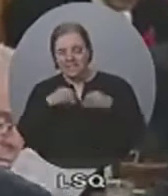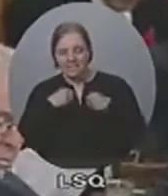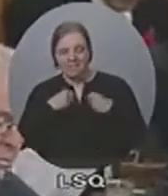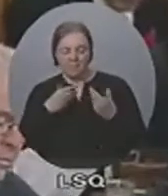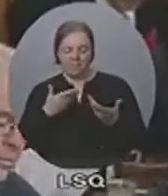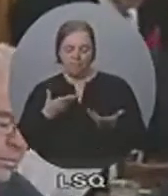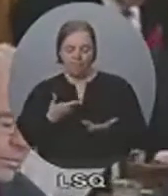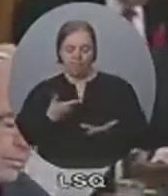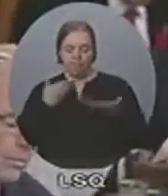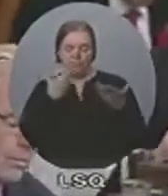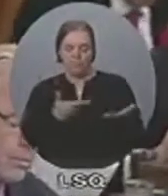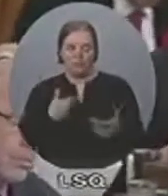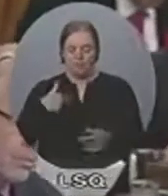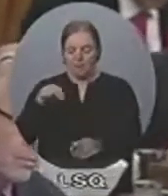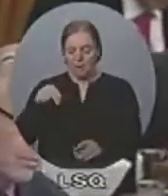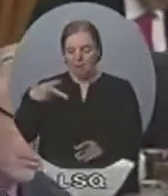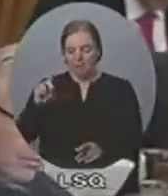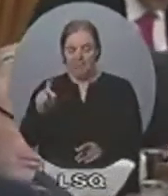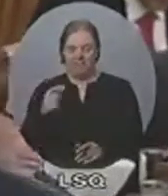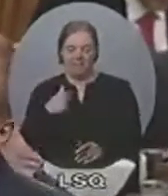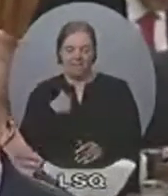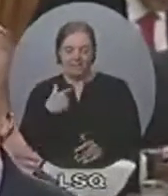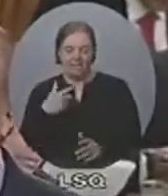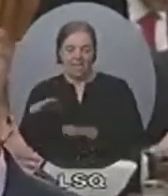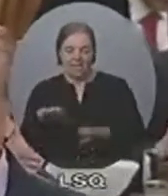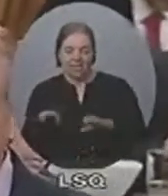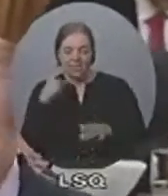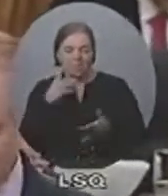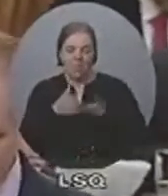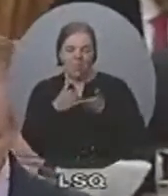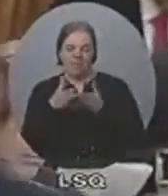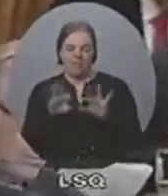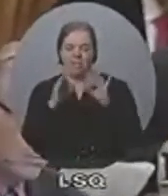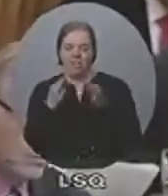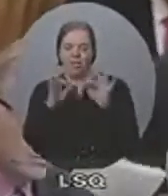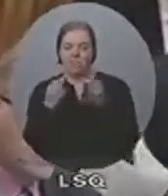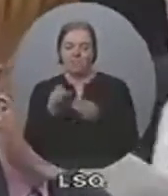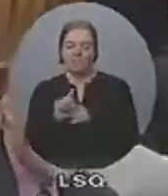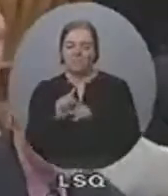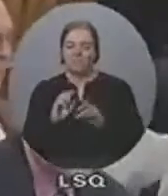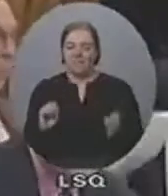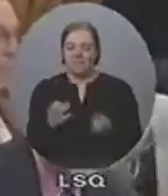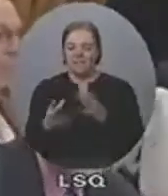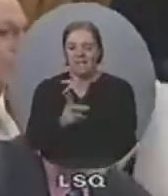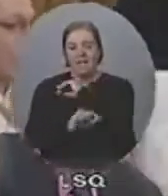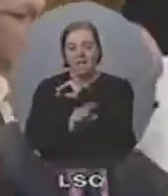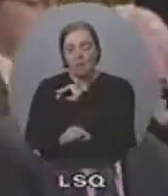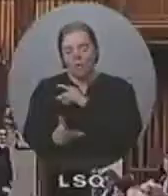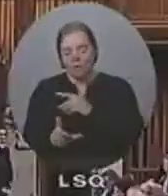protect family-supporting jobs? To avoid 100,000 more unemployment.